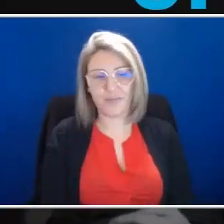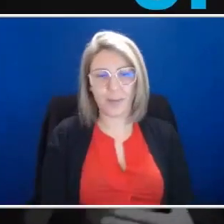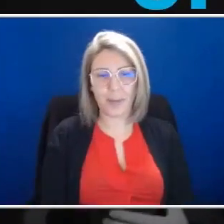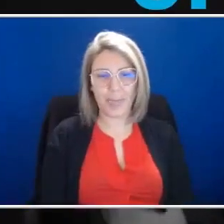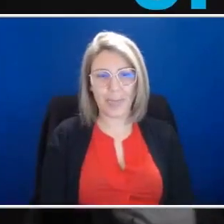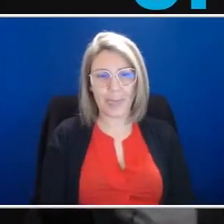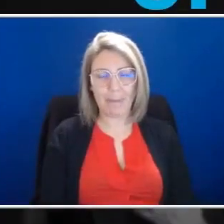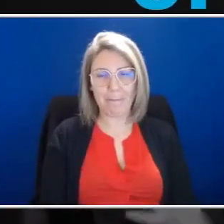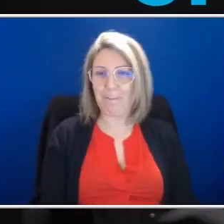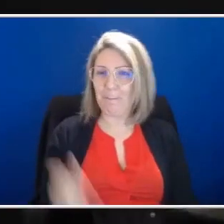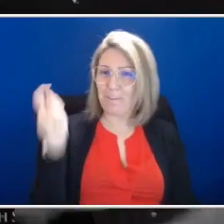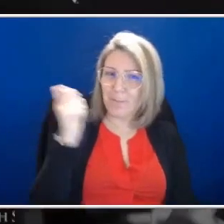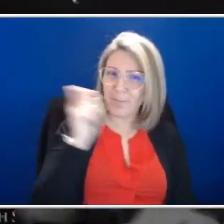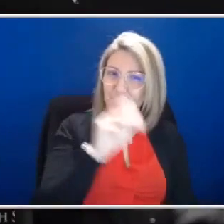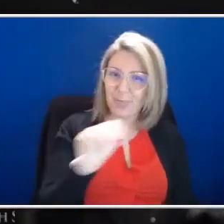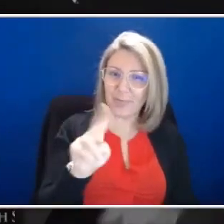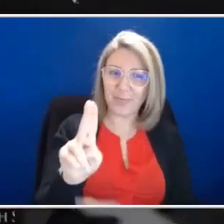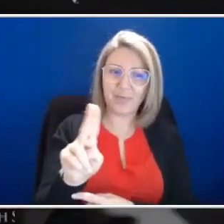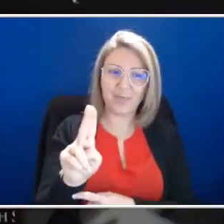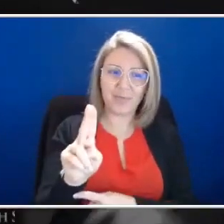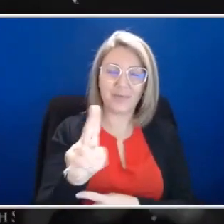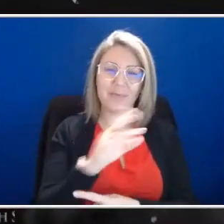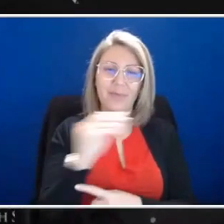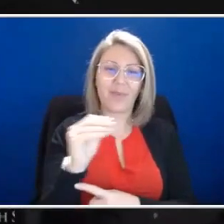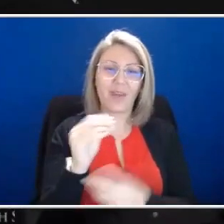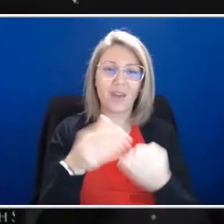Subscribe to our Morning Medical Update and Open